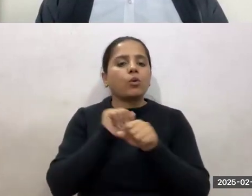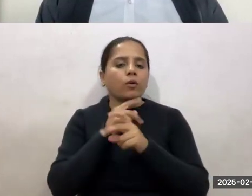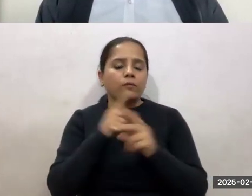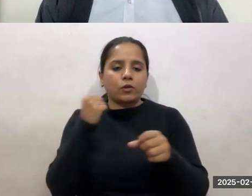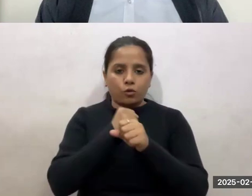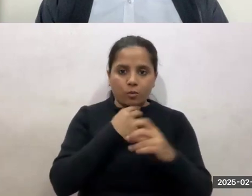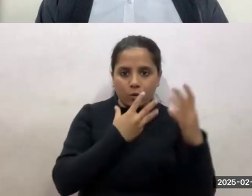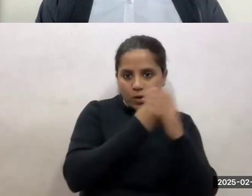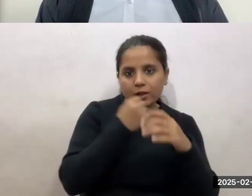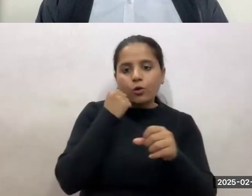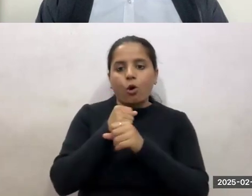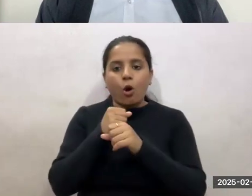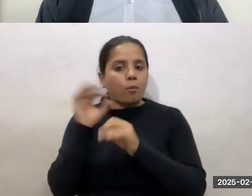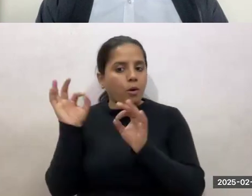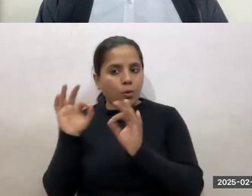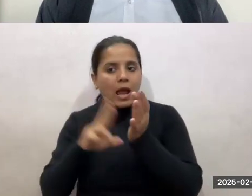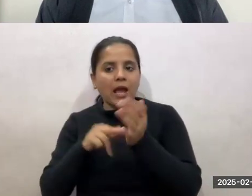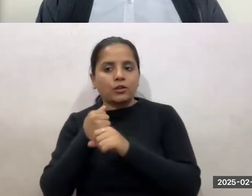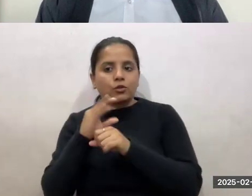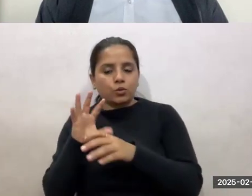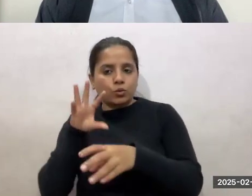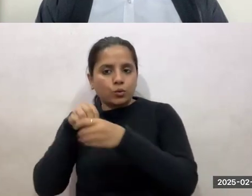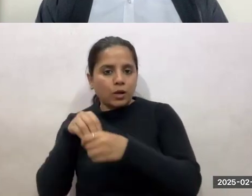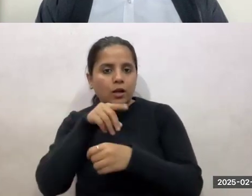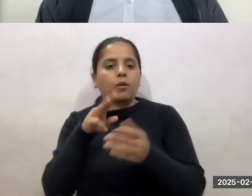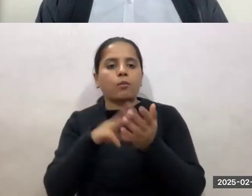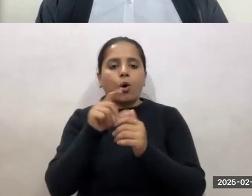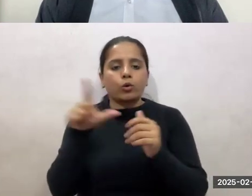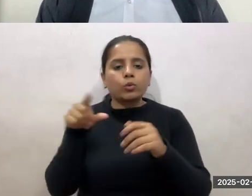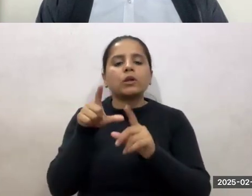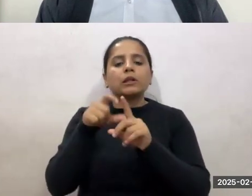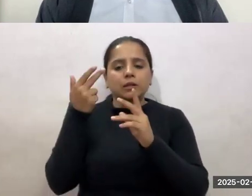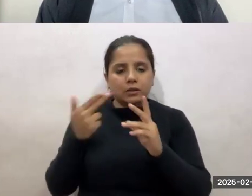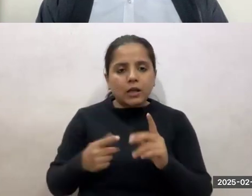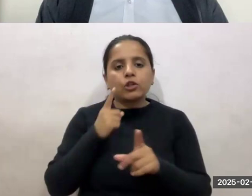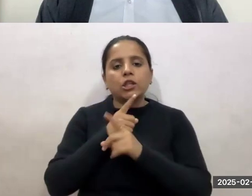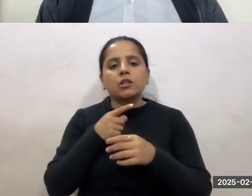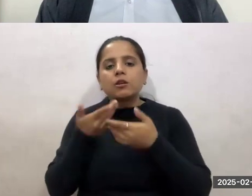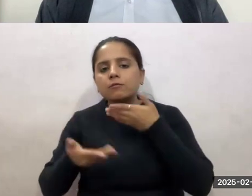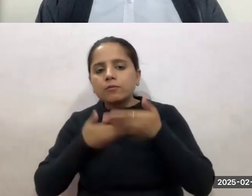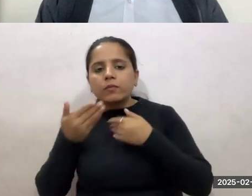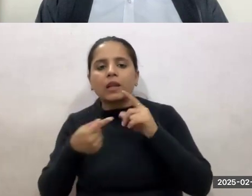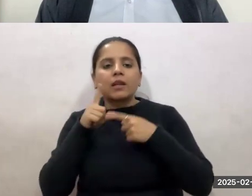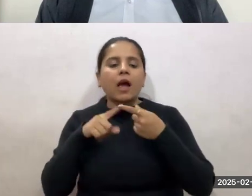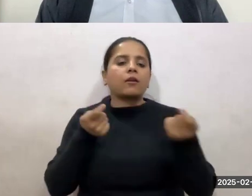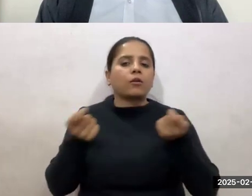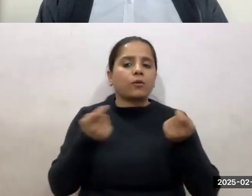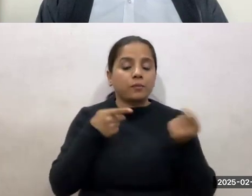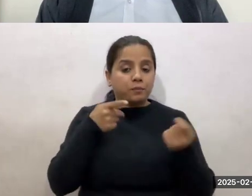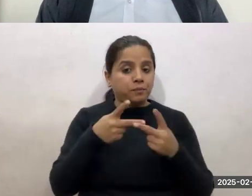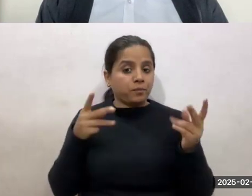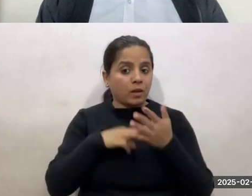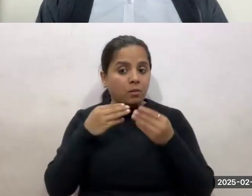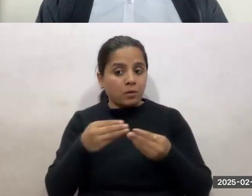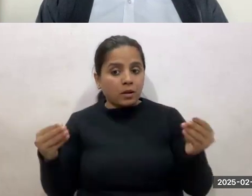and non-government institutes, serving as a module designer, teacher trainer, and tag coordinator. He has worked as a material and